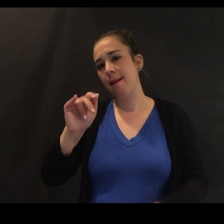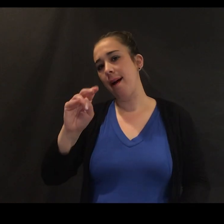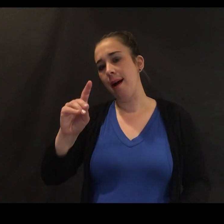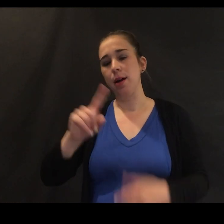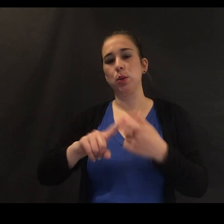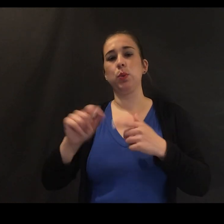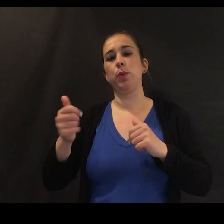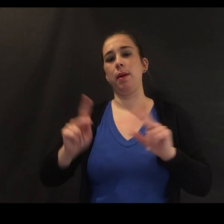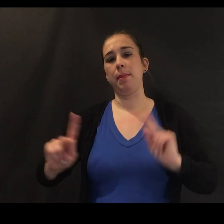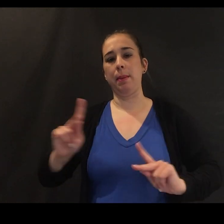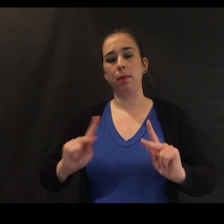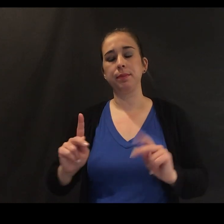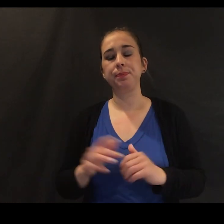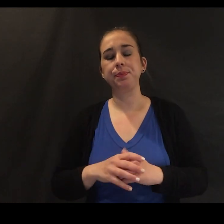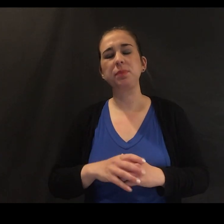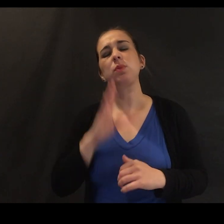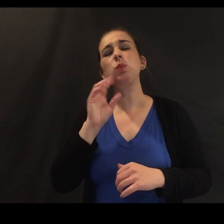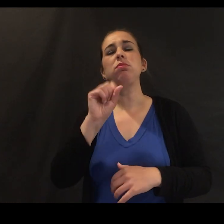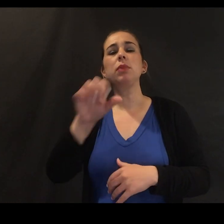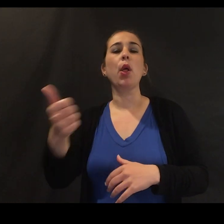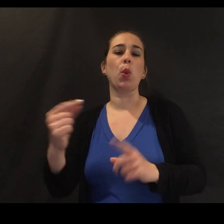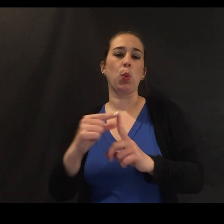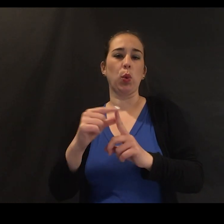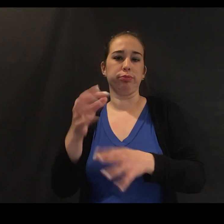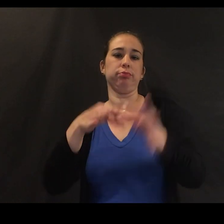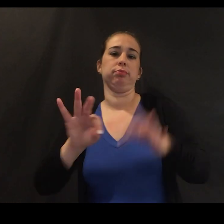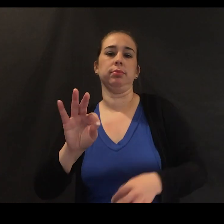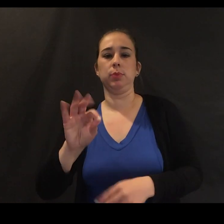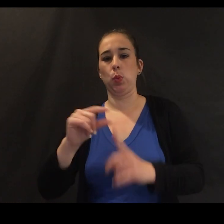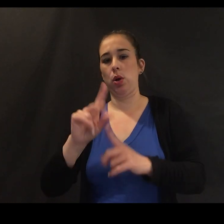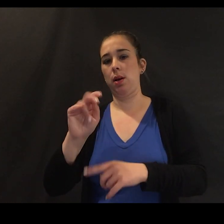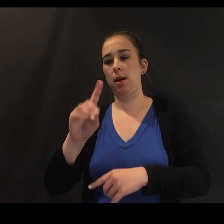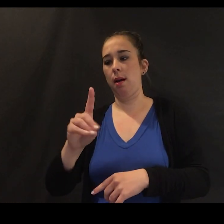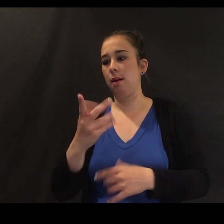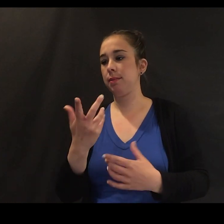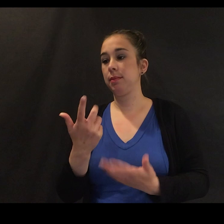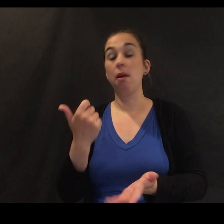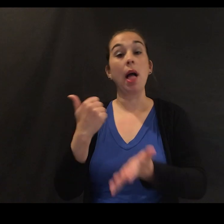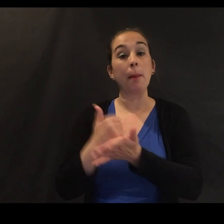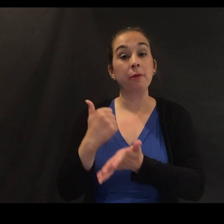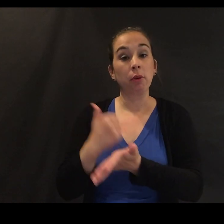I'll give you some other words for a kind here. It's helpful.